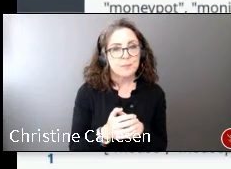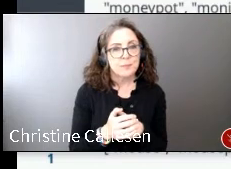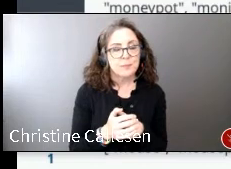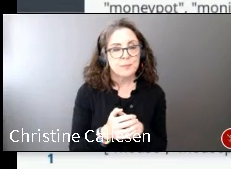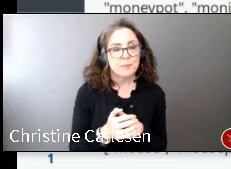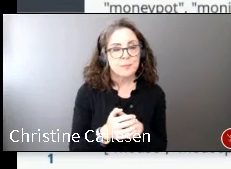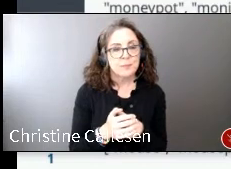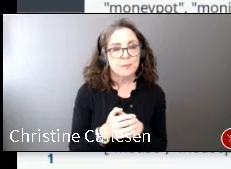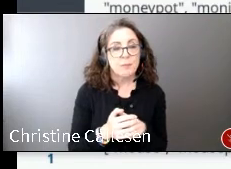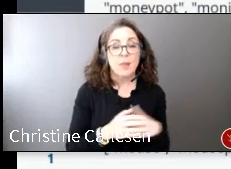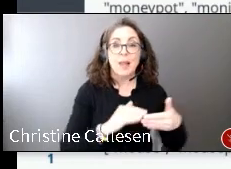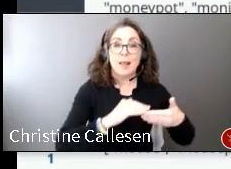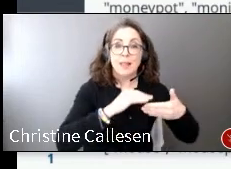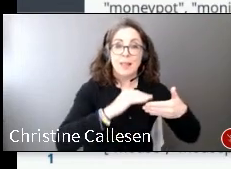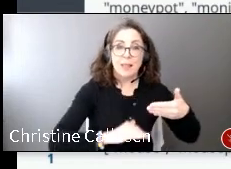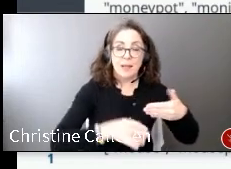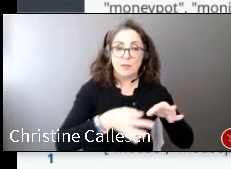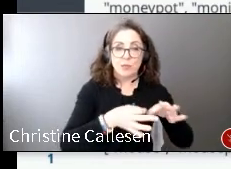called normalize